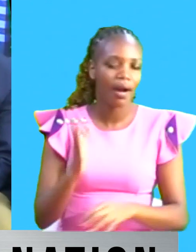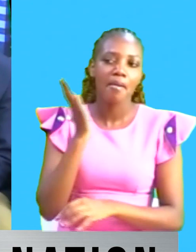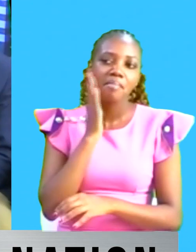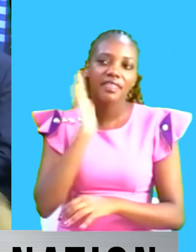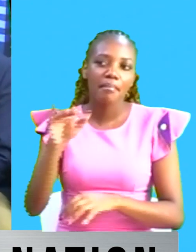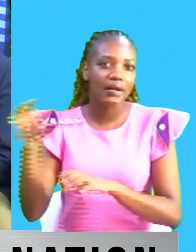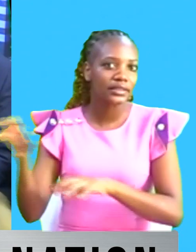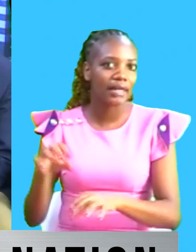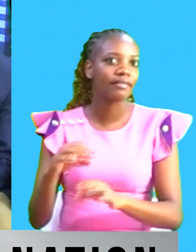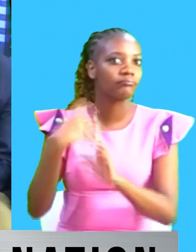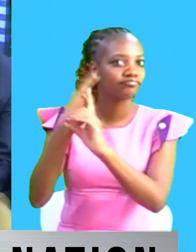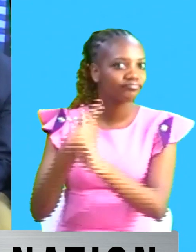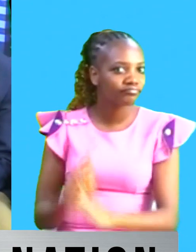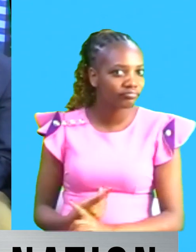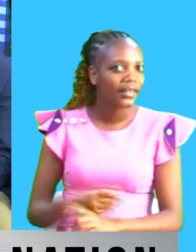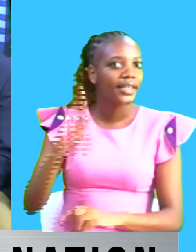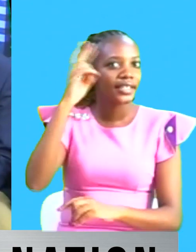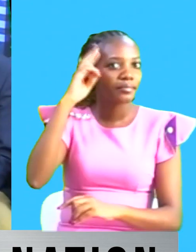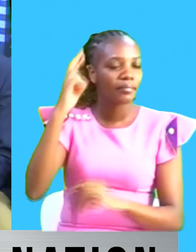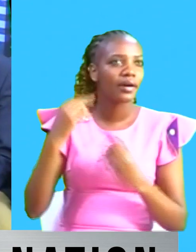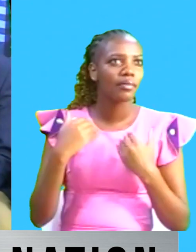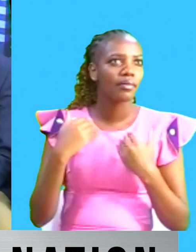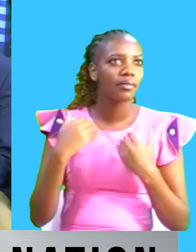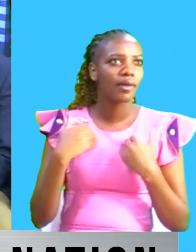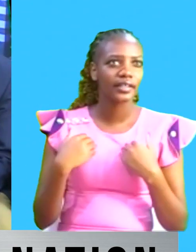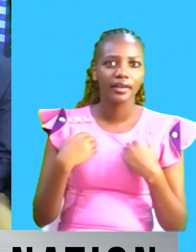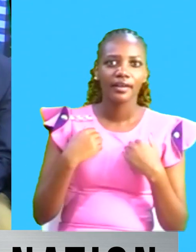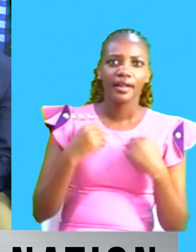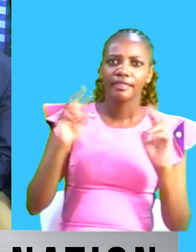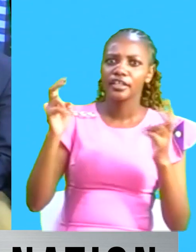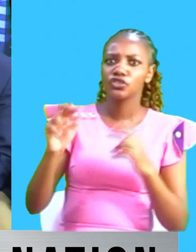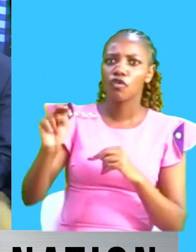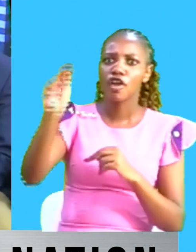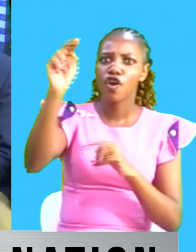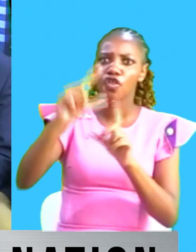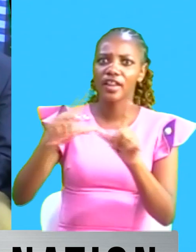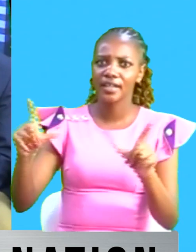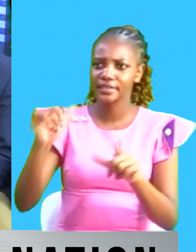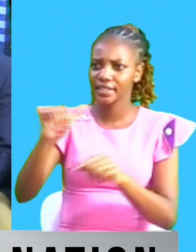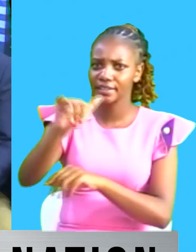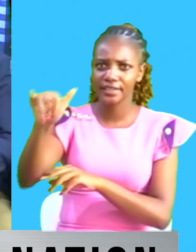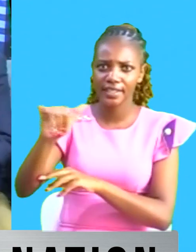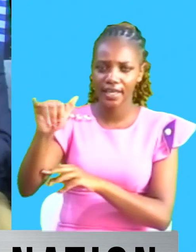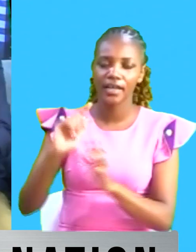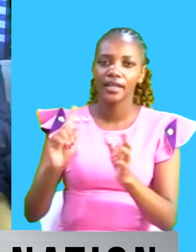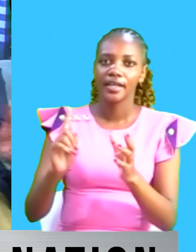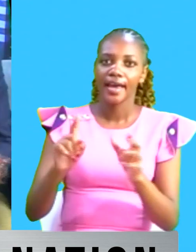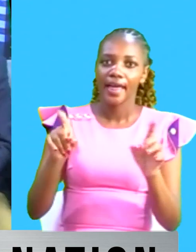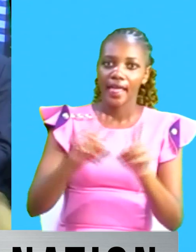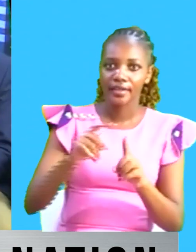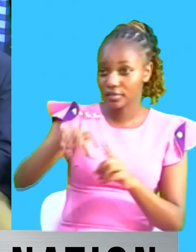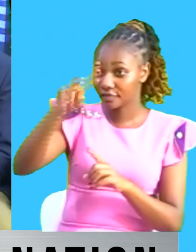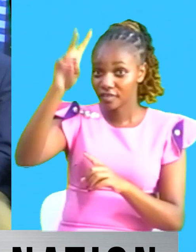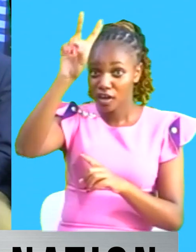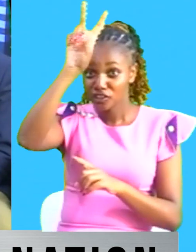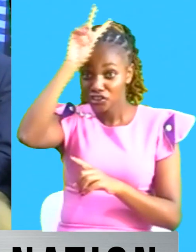suffered severally. First of all, there was a raiding of the Northland, that area, and Kondozi Kaenda, that